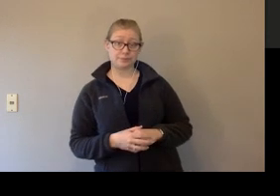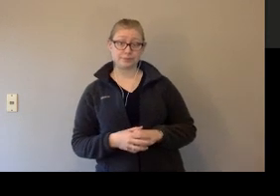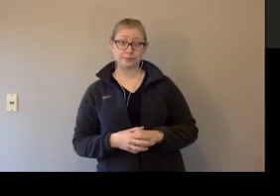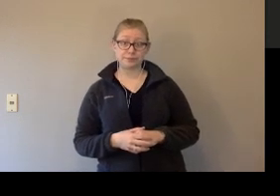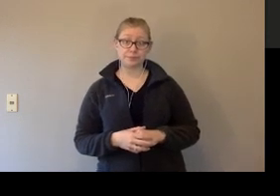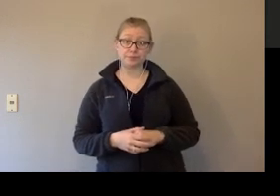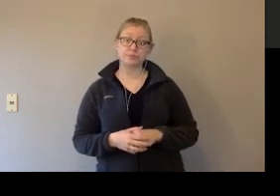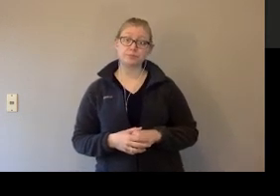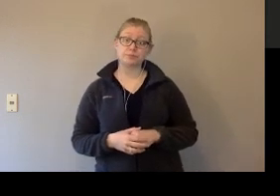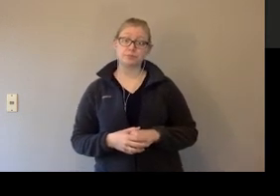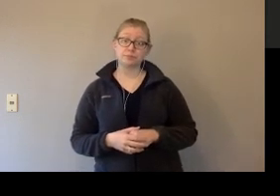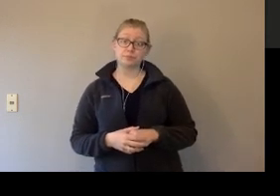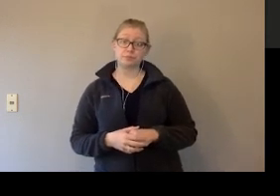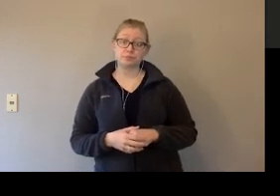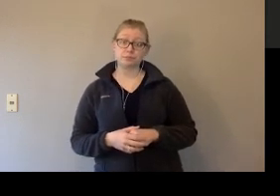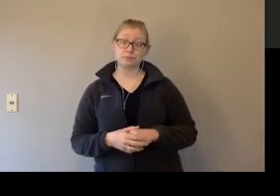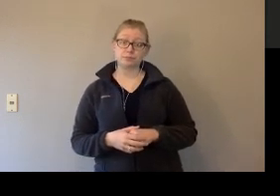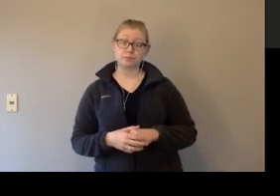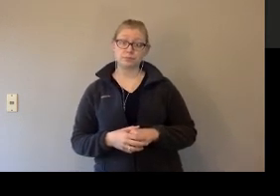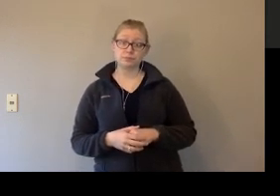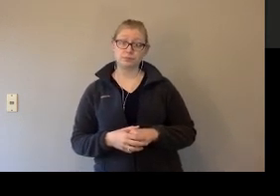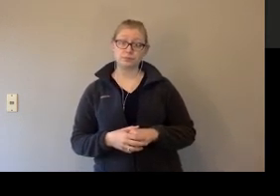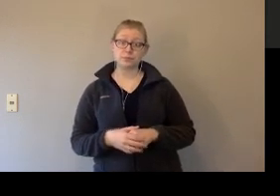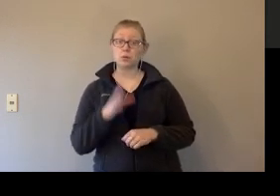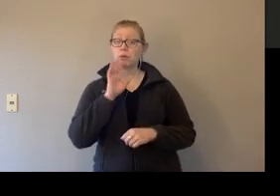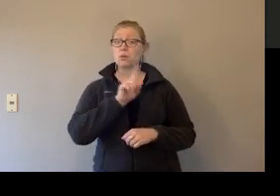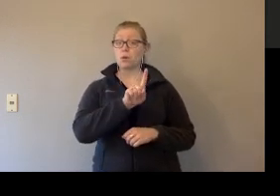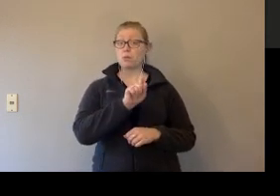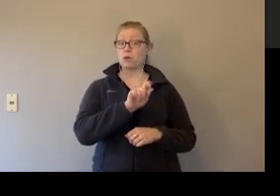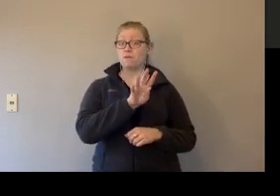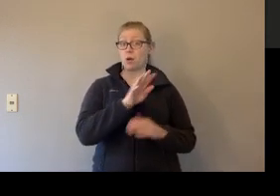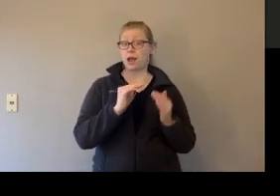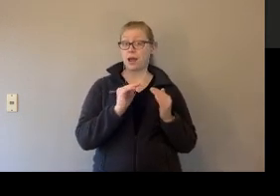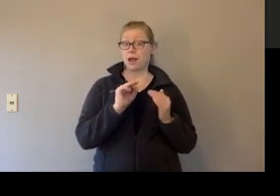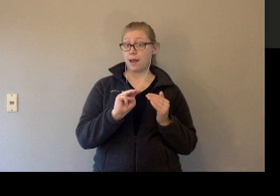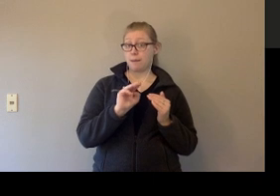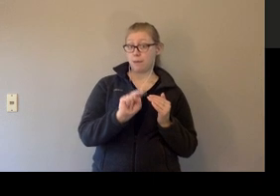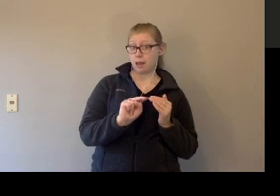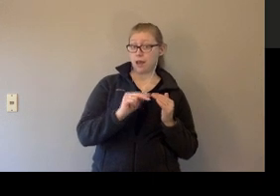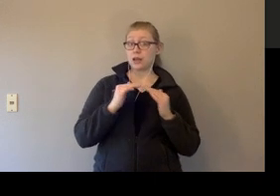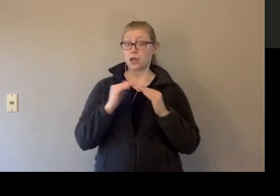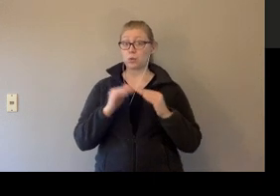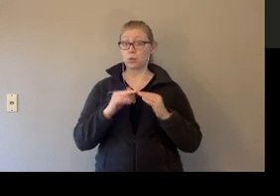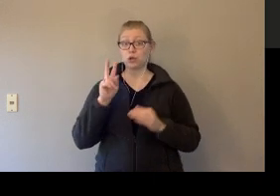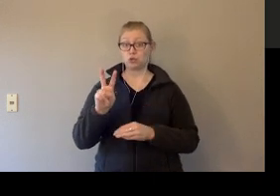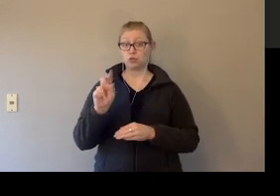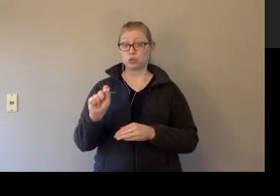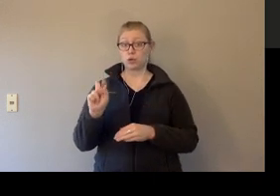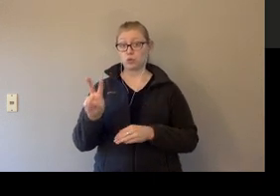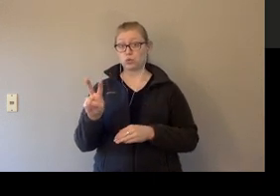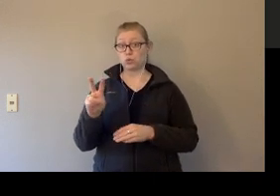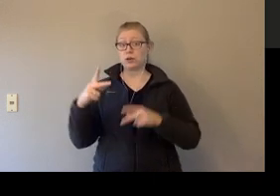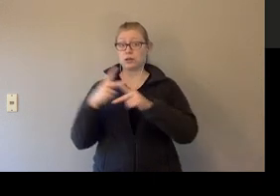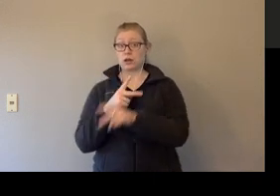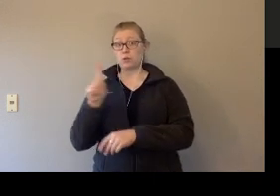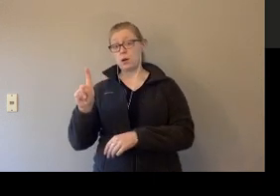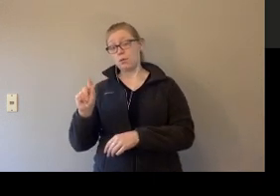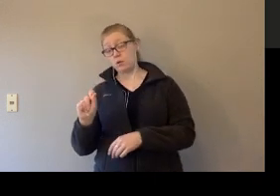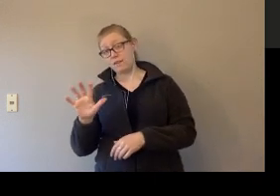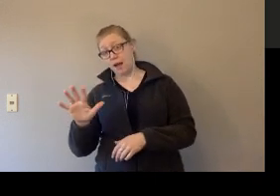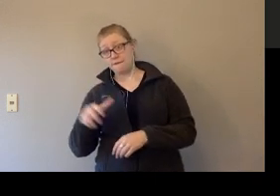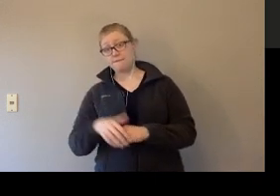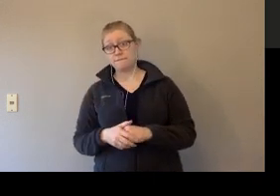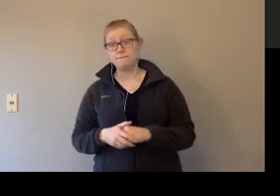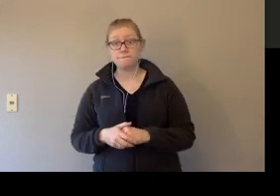1.4 MN is going to be equal to 2.2 times